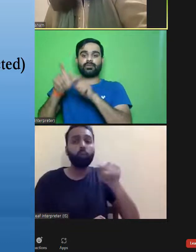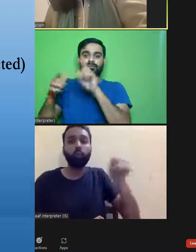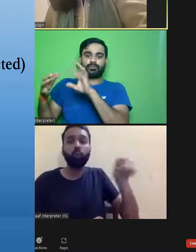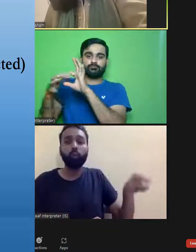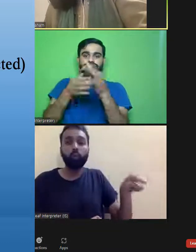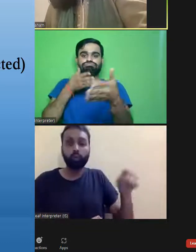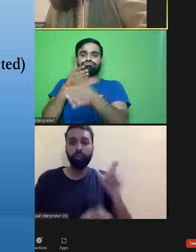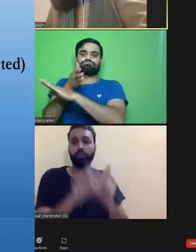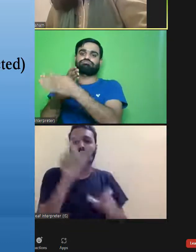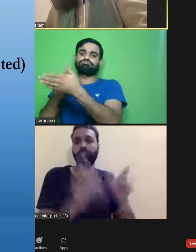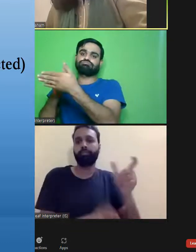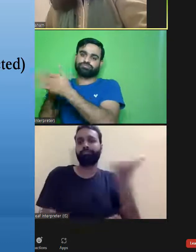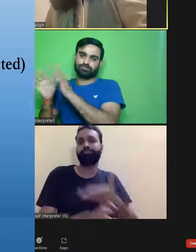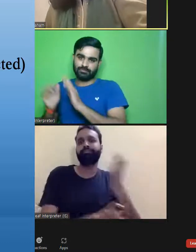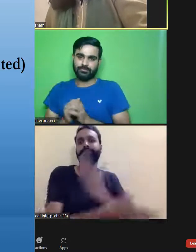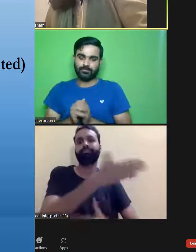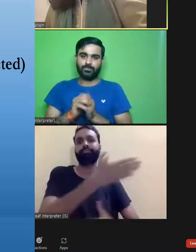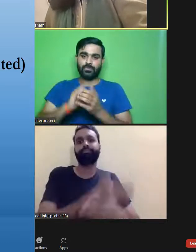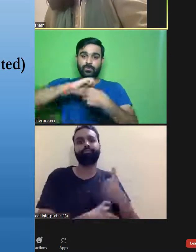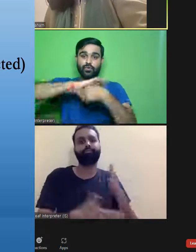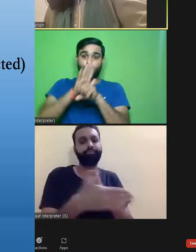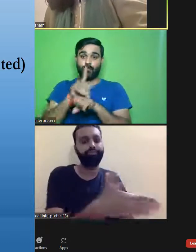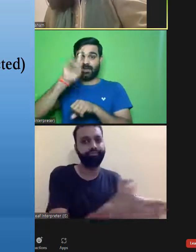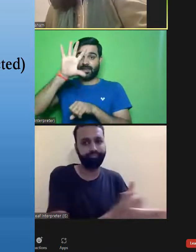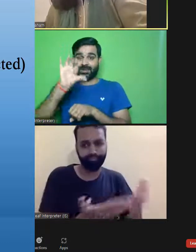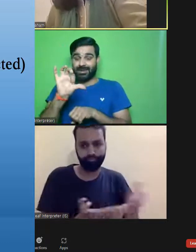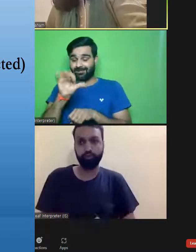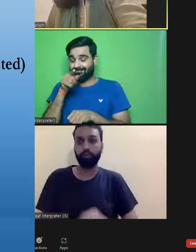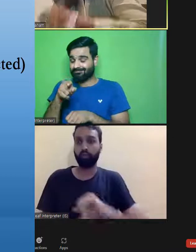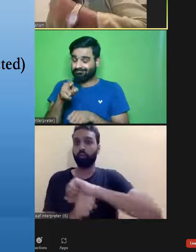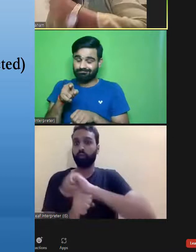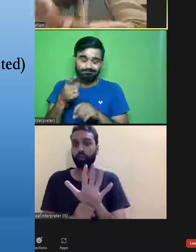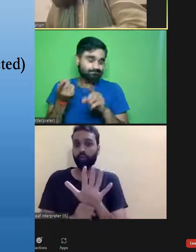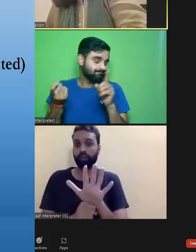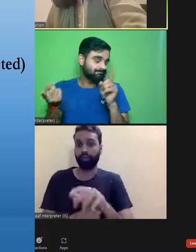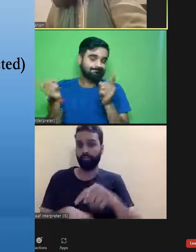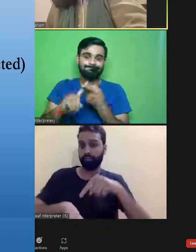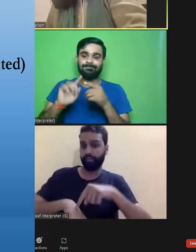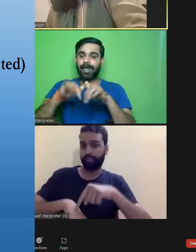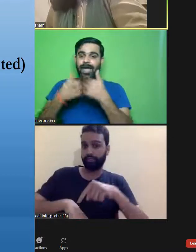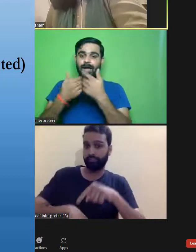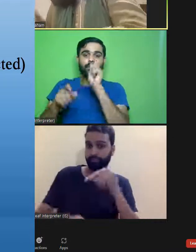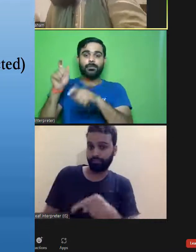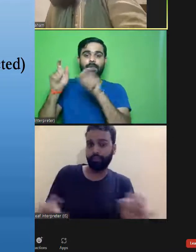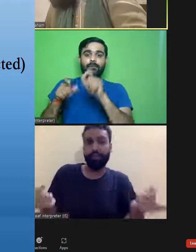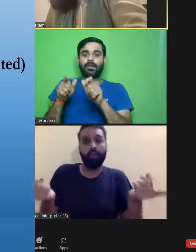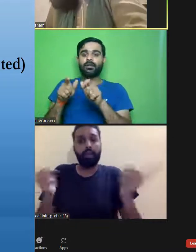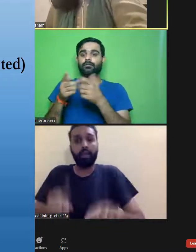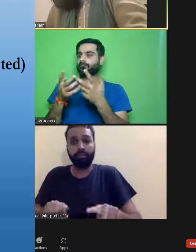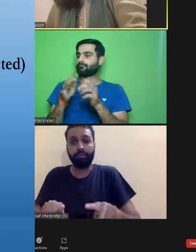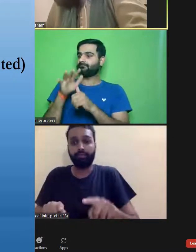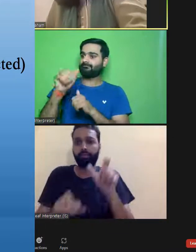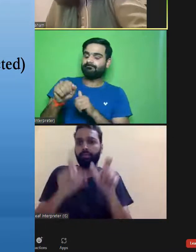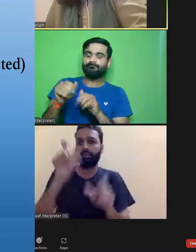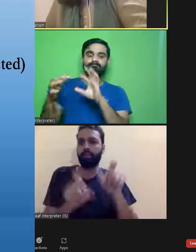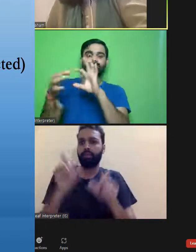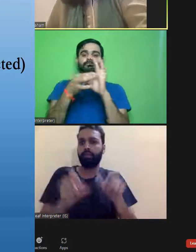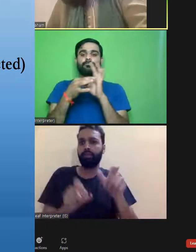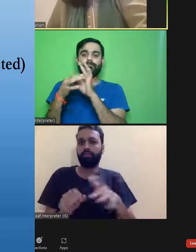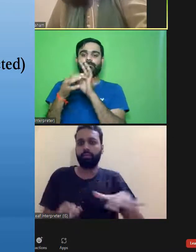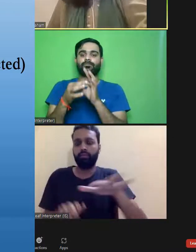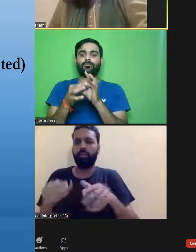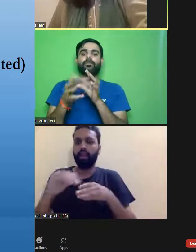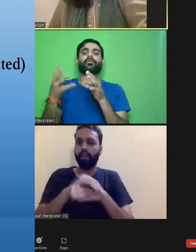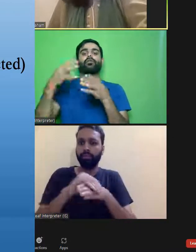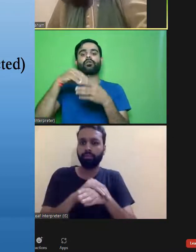SDG reports. COVID-19 exacerbated, how it exacerbated poverty also was coming up in